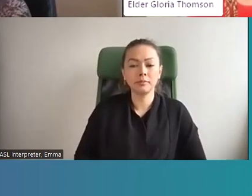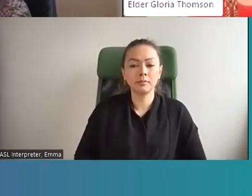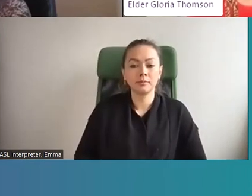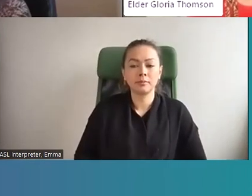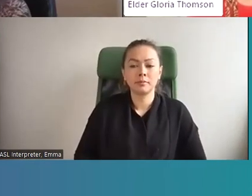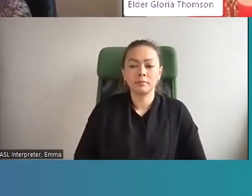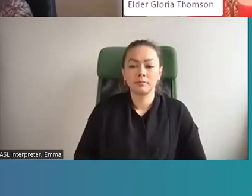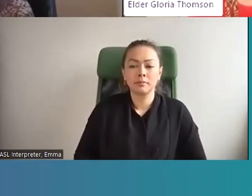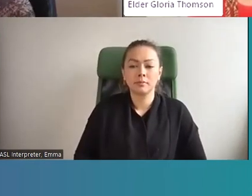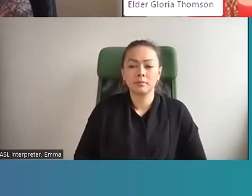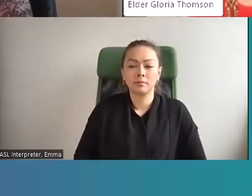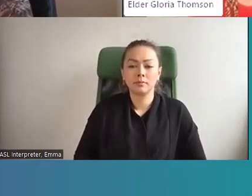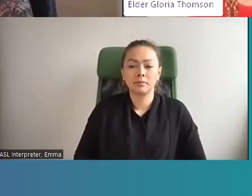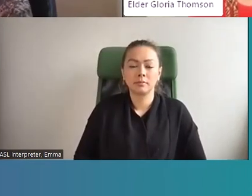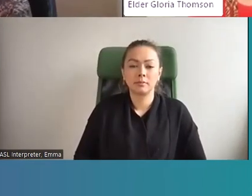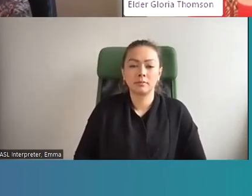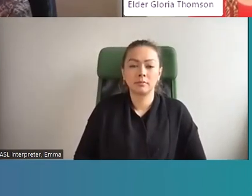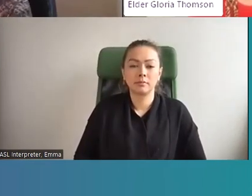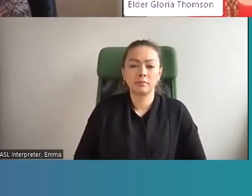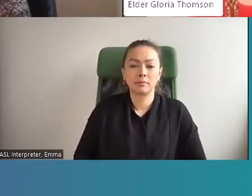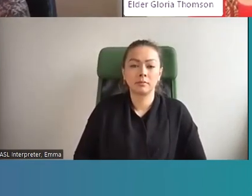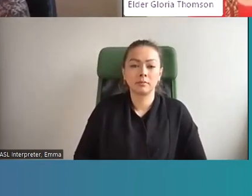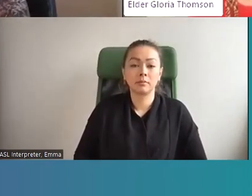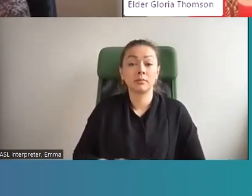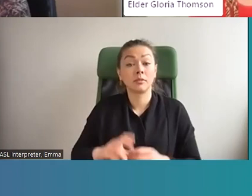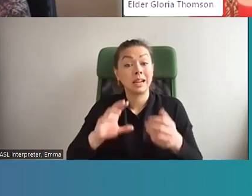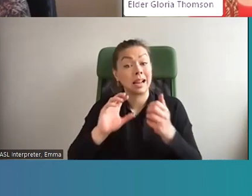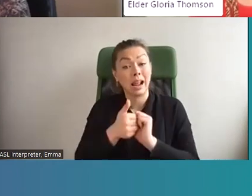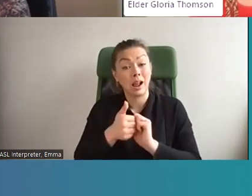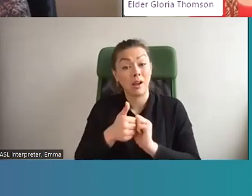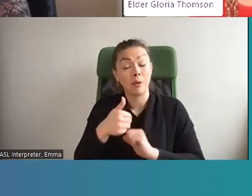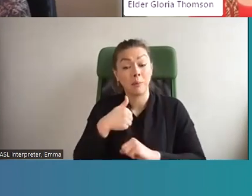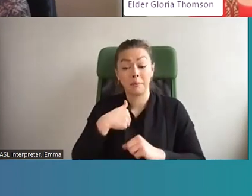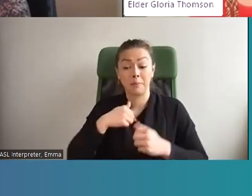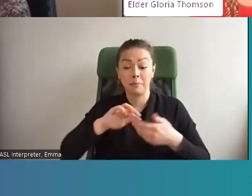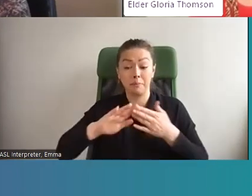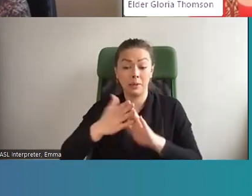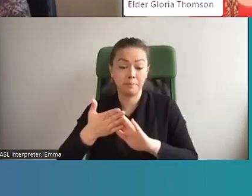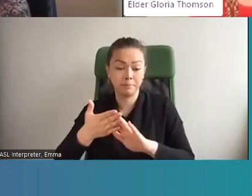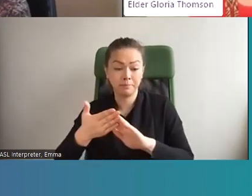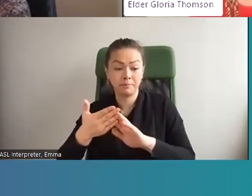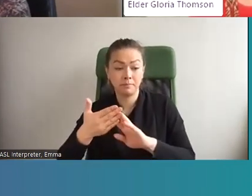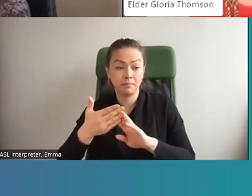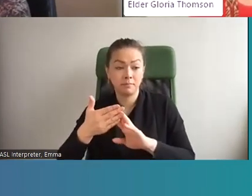How I became a role into being an elder knowledge keeper